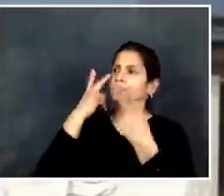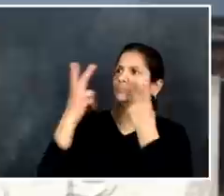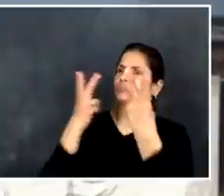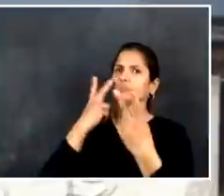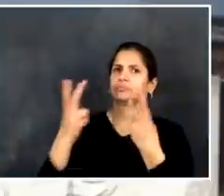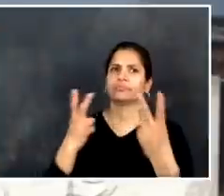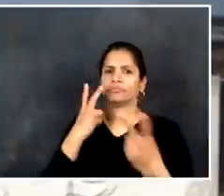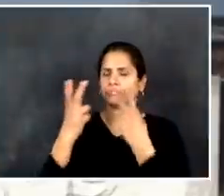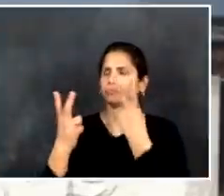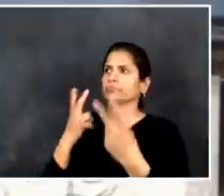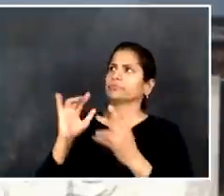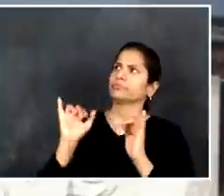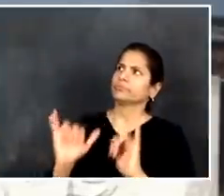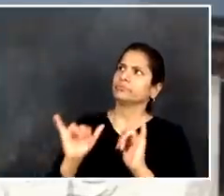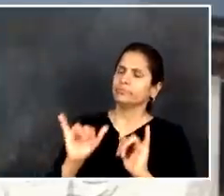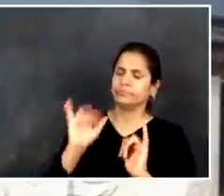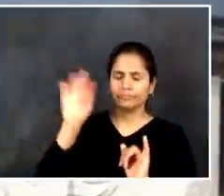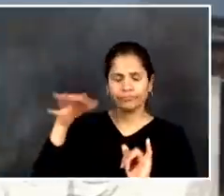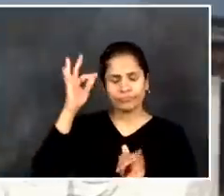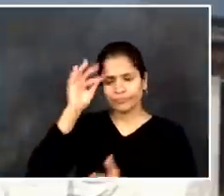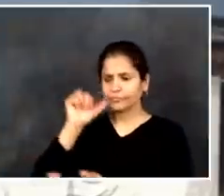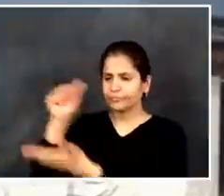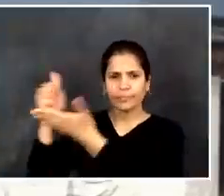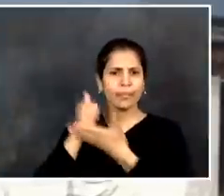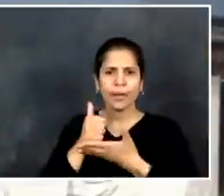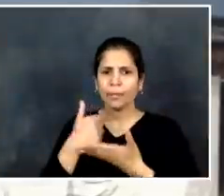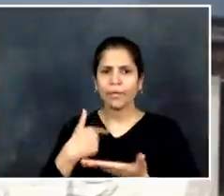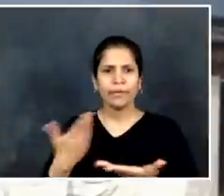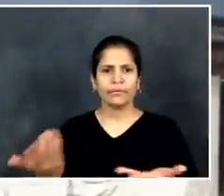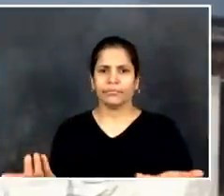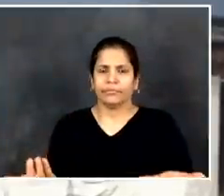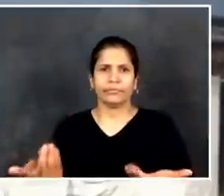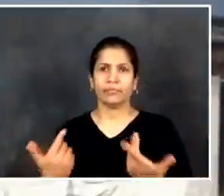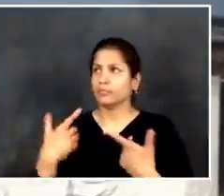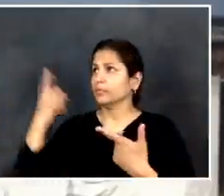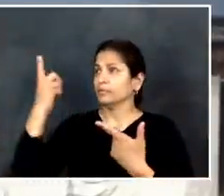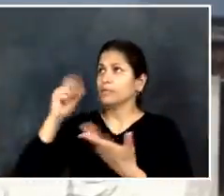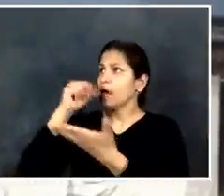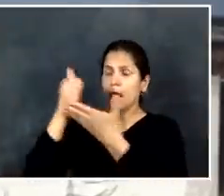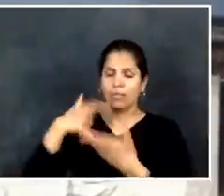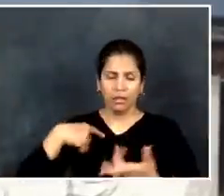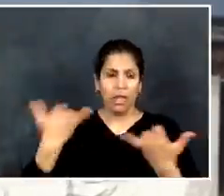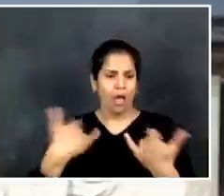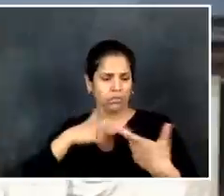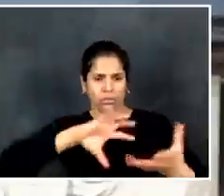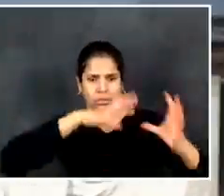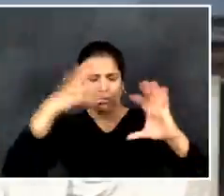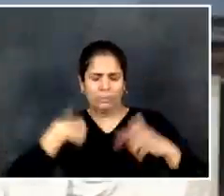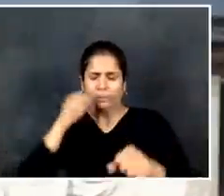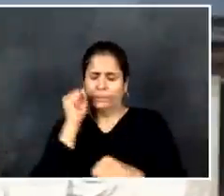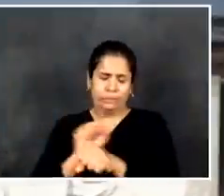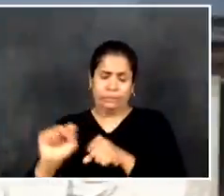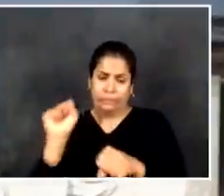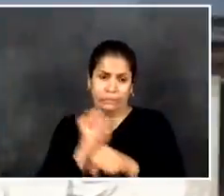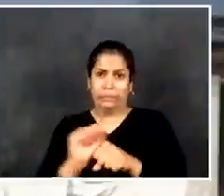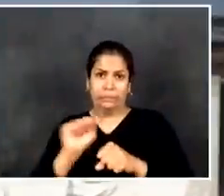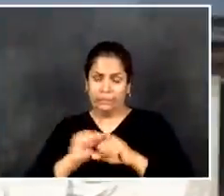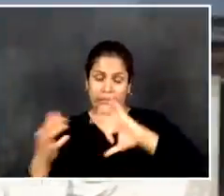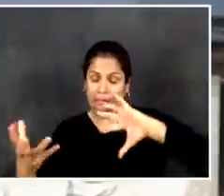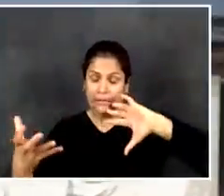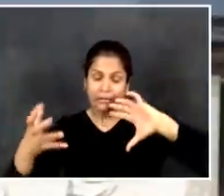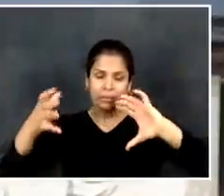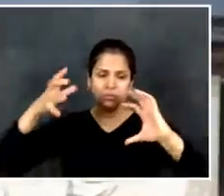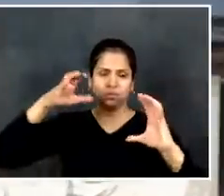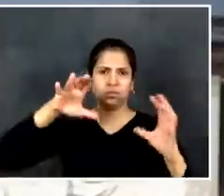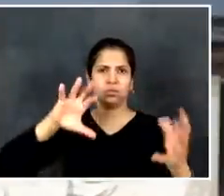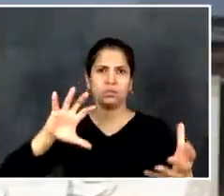gone haywire, that we couldn't depend on any of the things we normally depended on. And that's where, from my point of view, is like, if we have to create something ourselves,